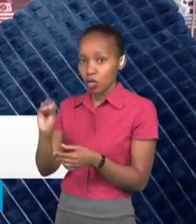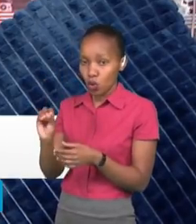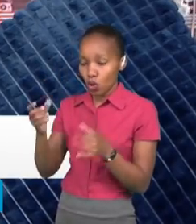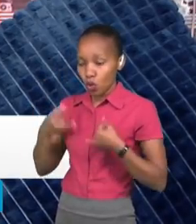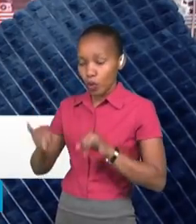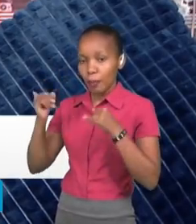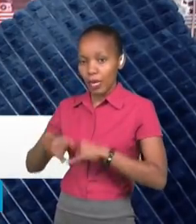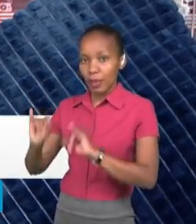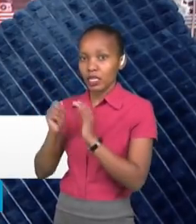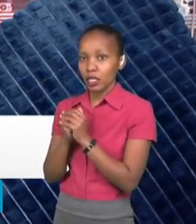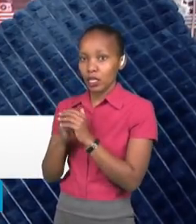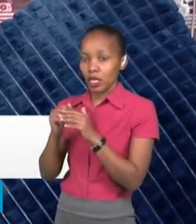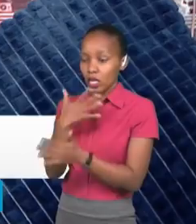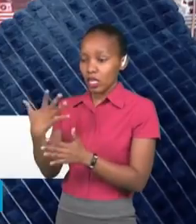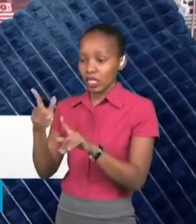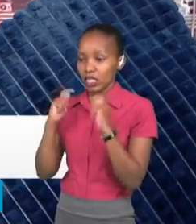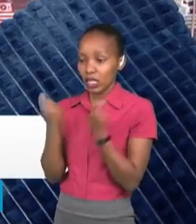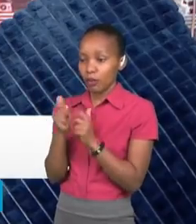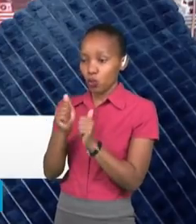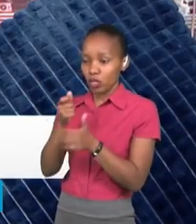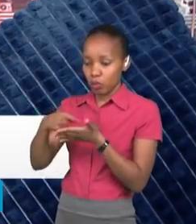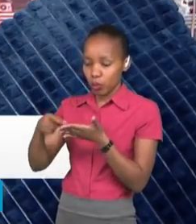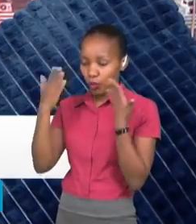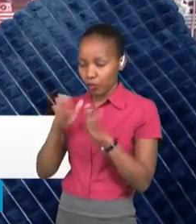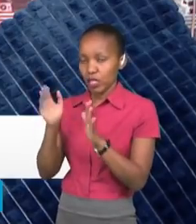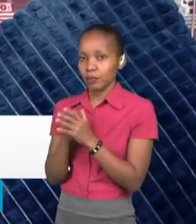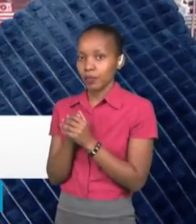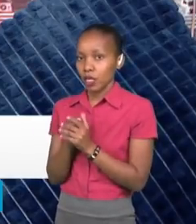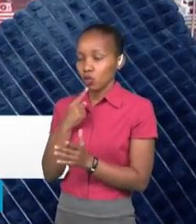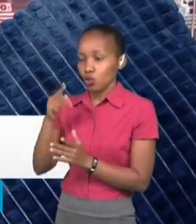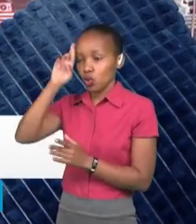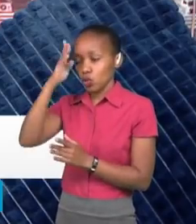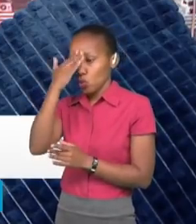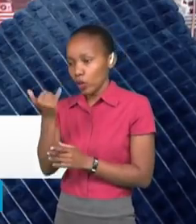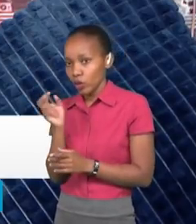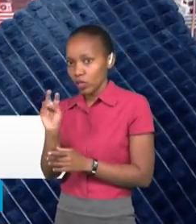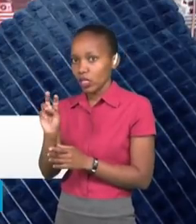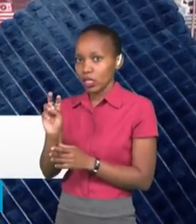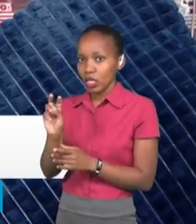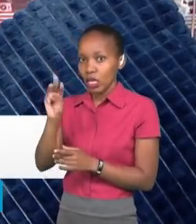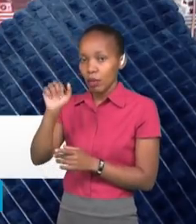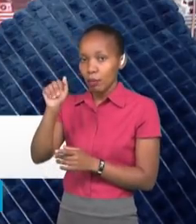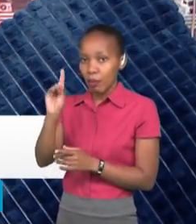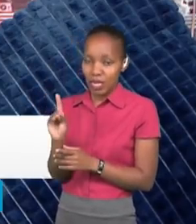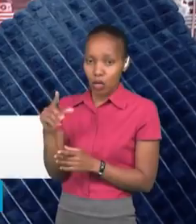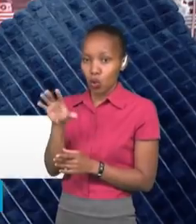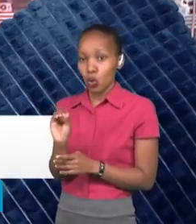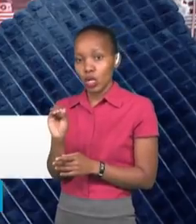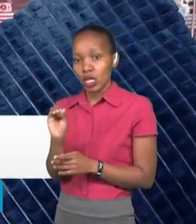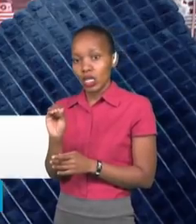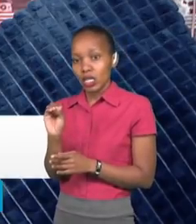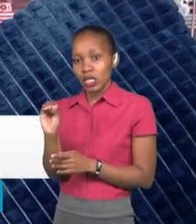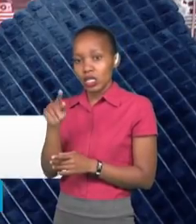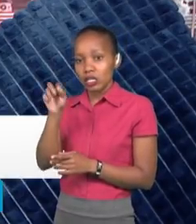implement the type of things that we had already put on paper. Yeah, yeah. So that's the reason why you're seeing Madgo TV. Mm-hmm. And you know, the